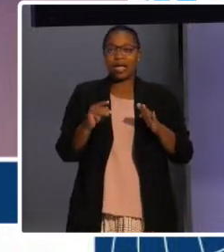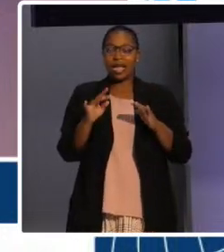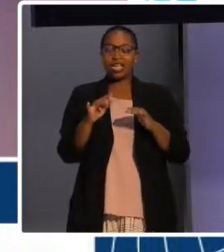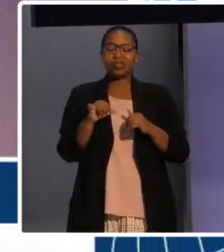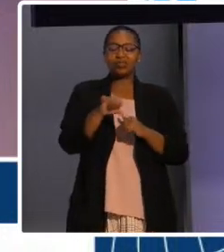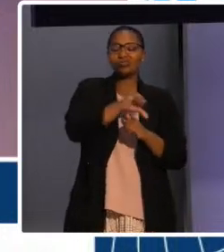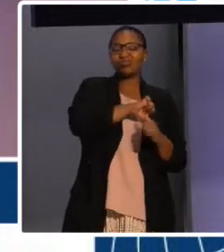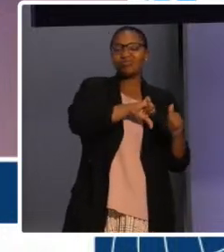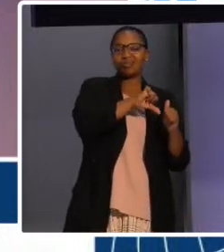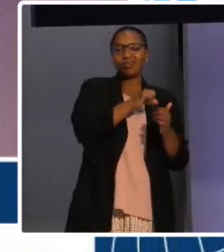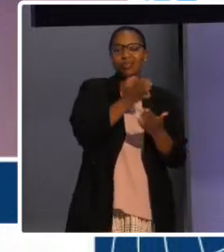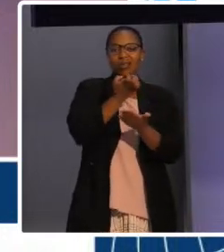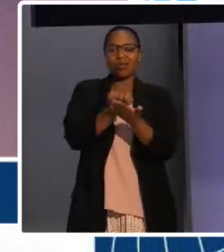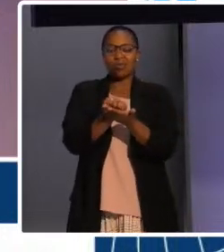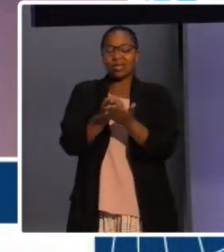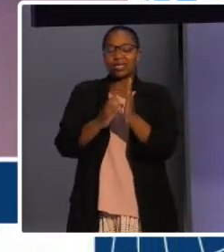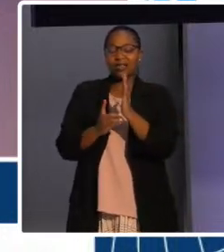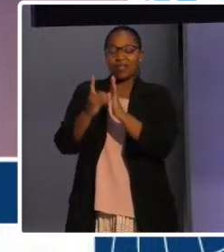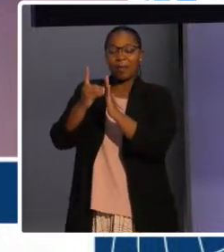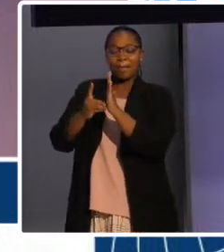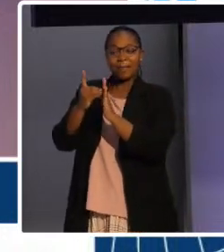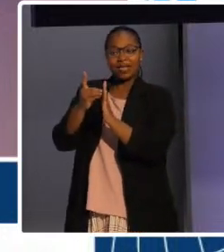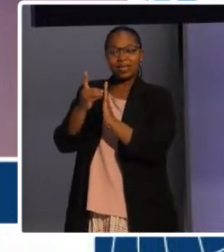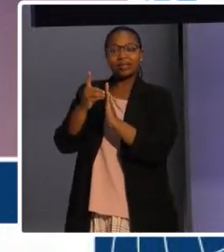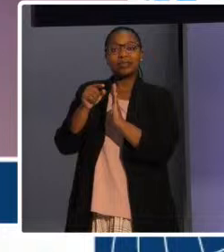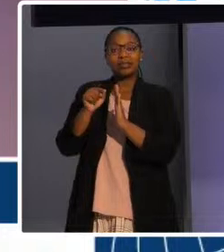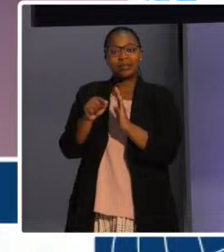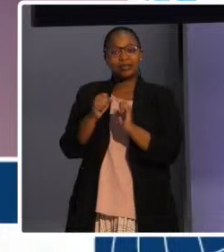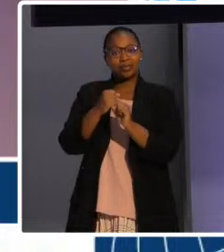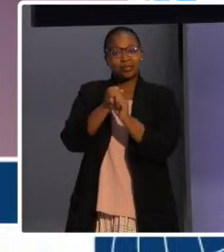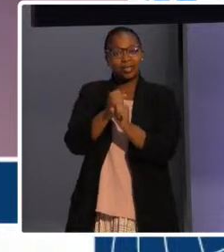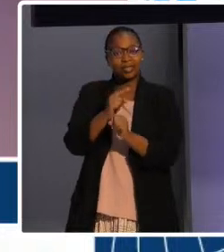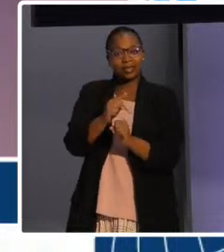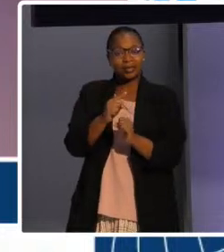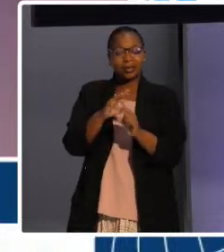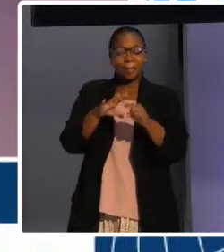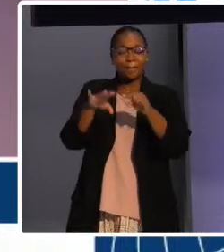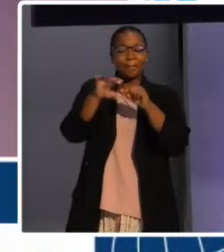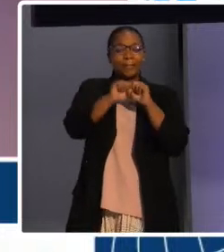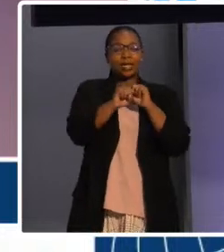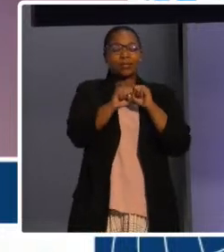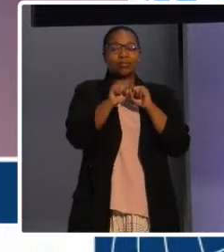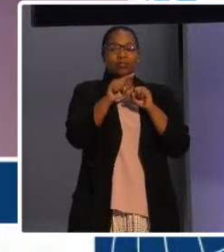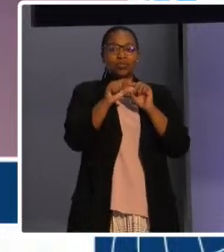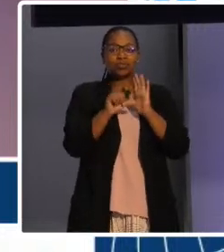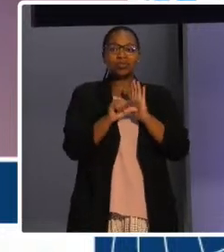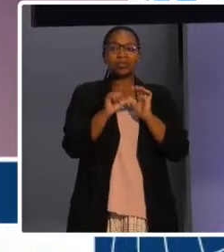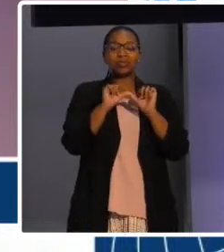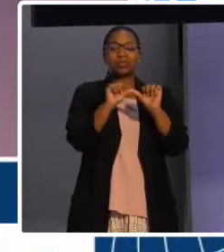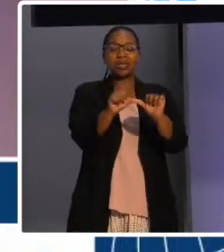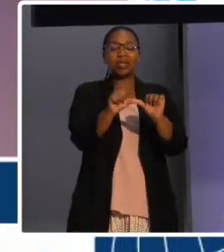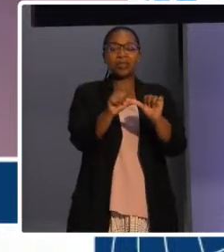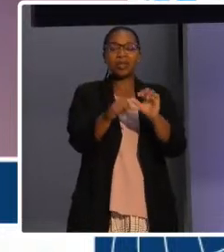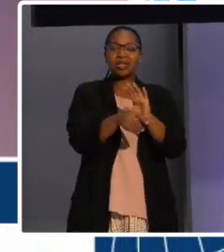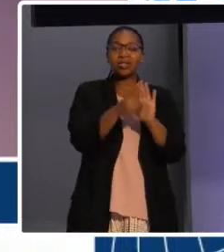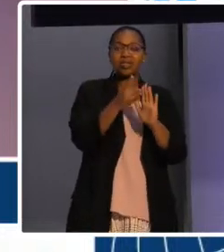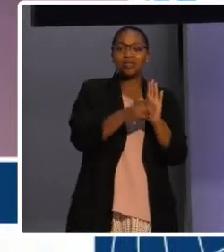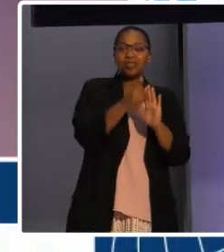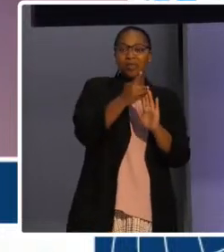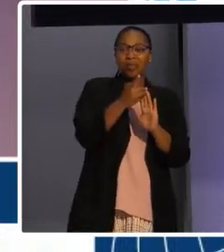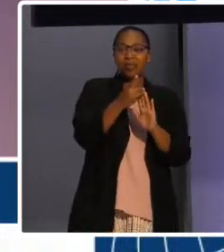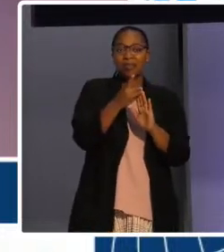and makes the realization of Sustainable Development Goals, the SDGs, a